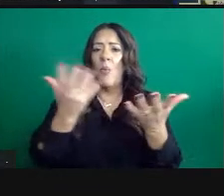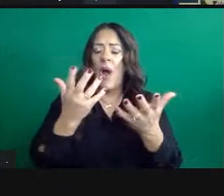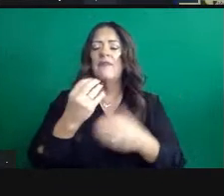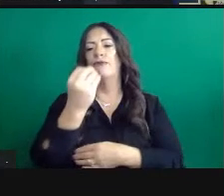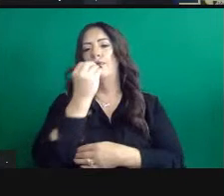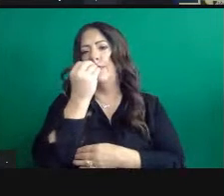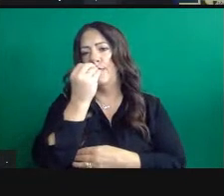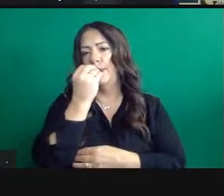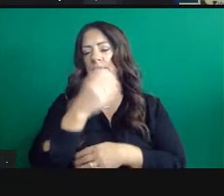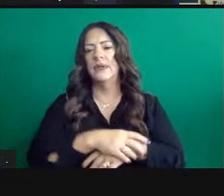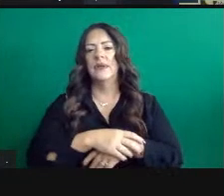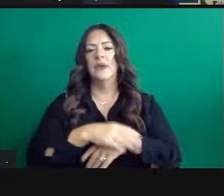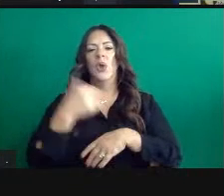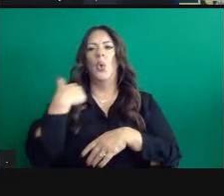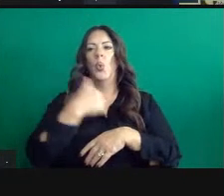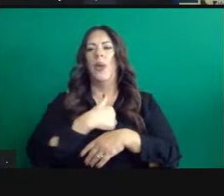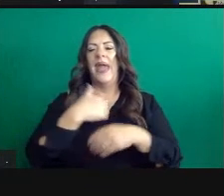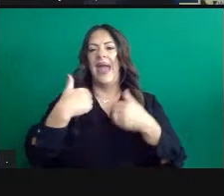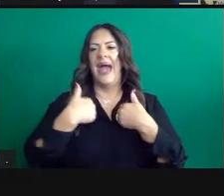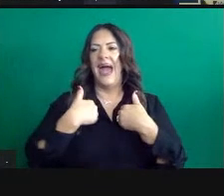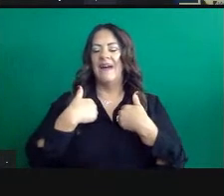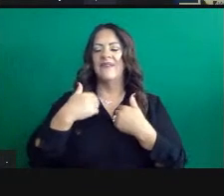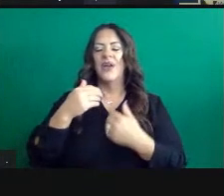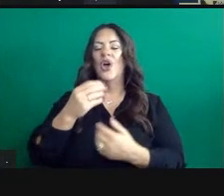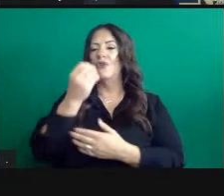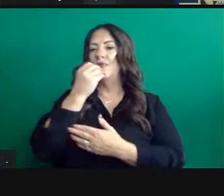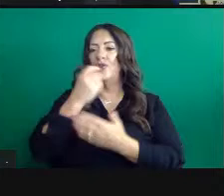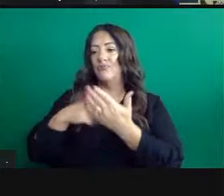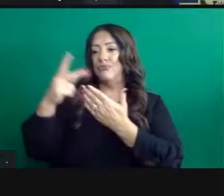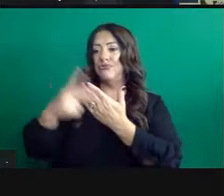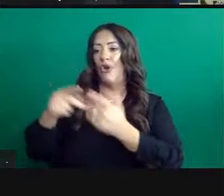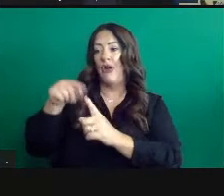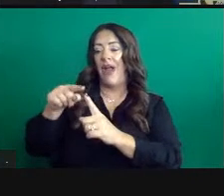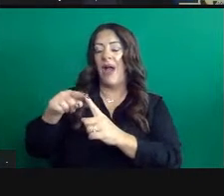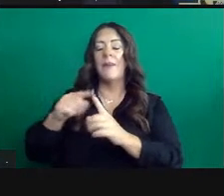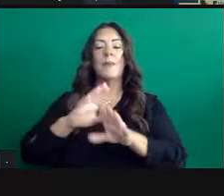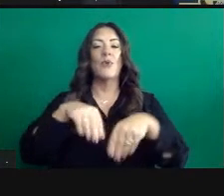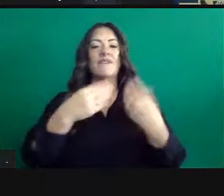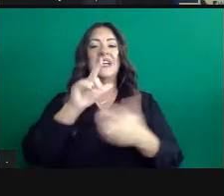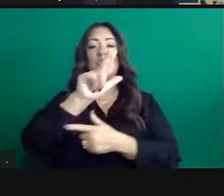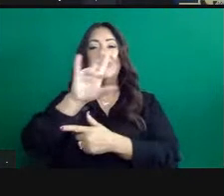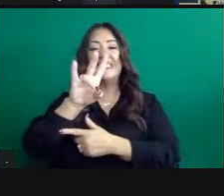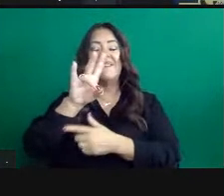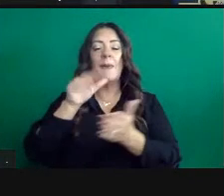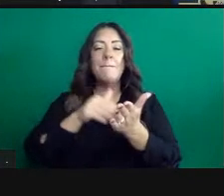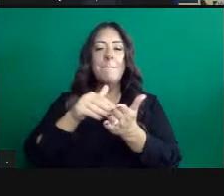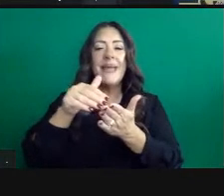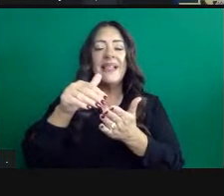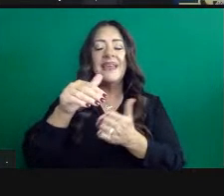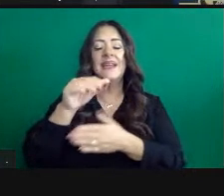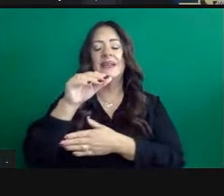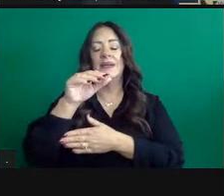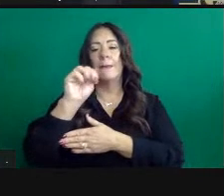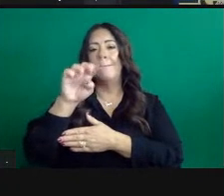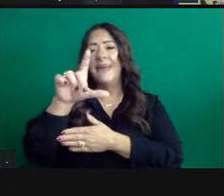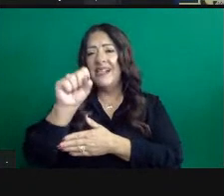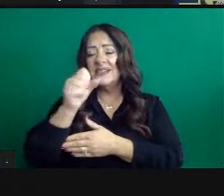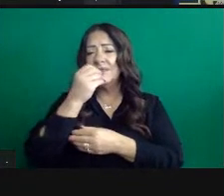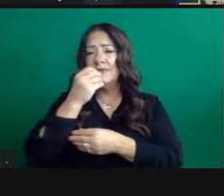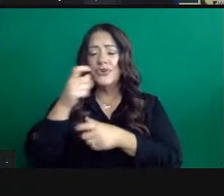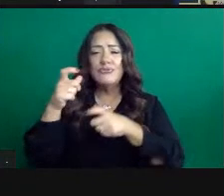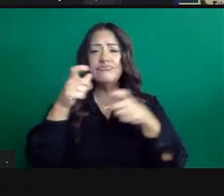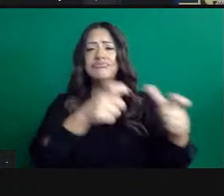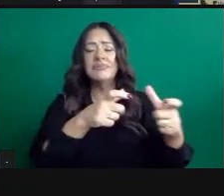50% and served 27 million meals last year. Of course, we're also joined by the new innovative Great